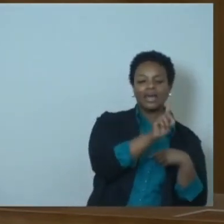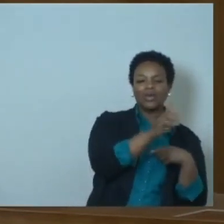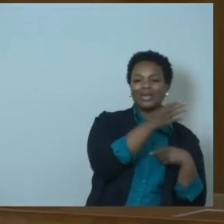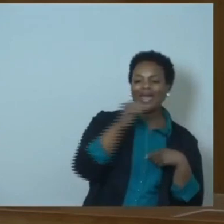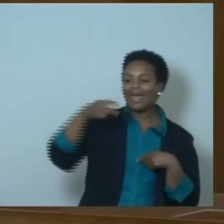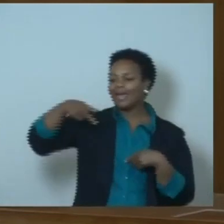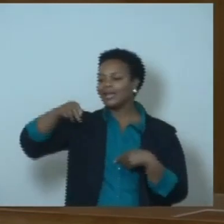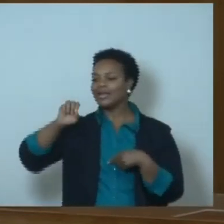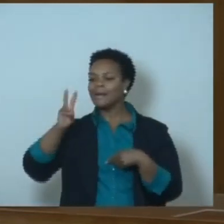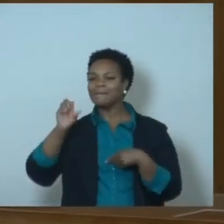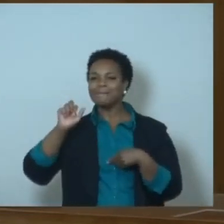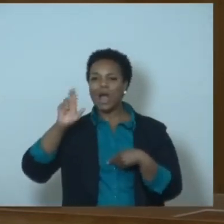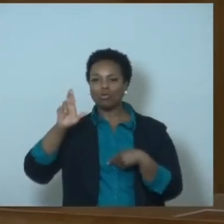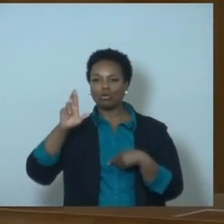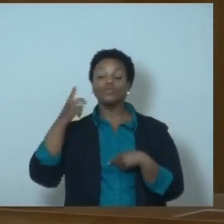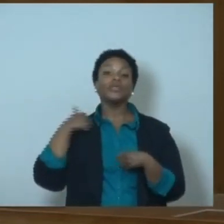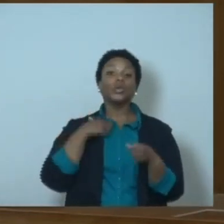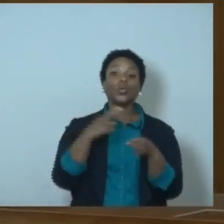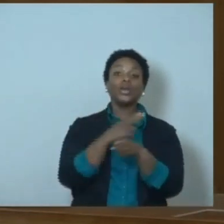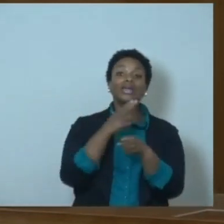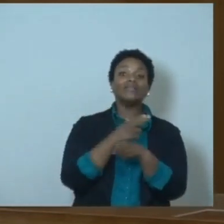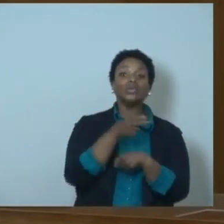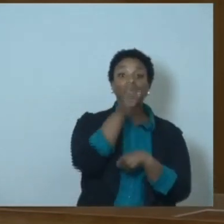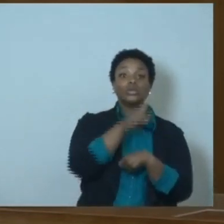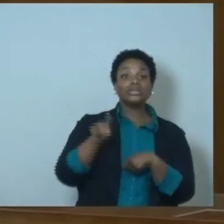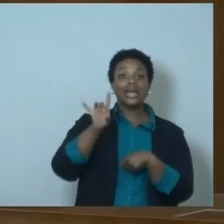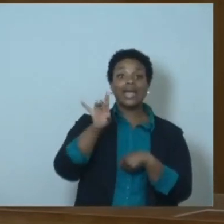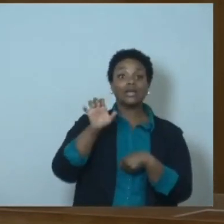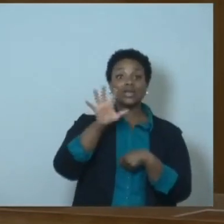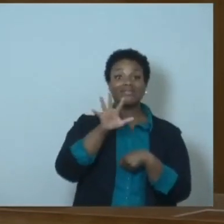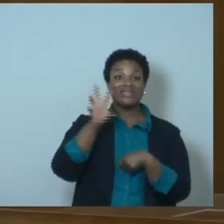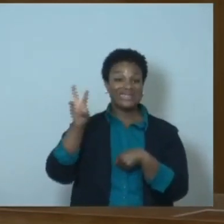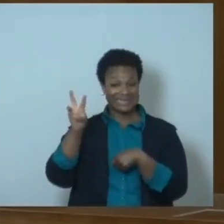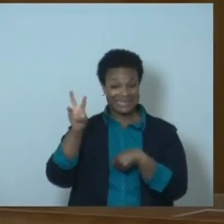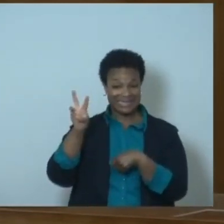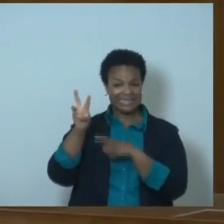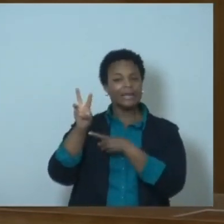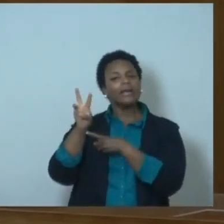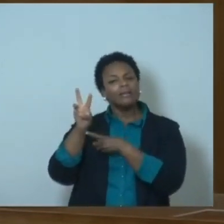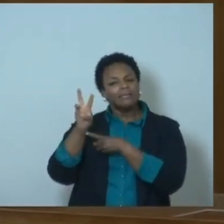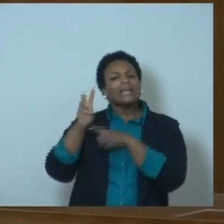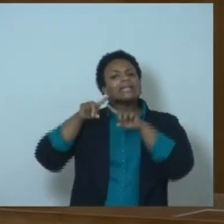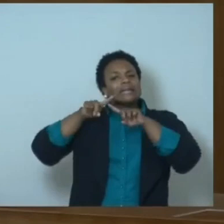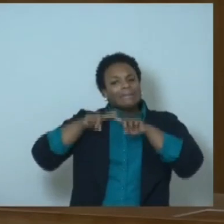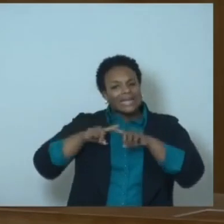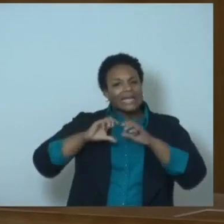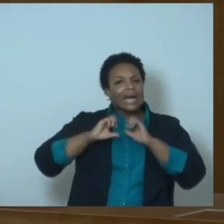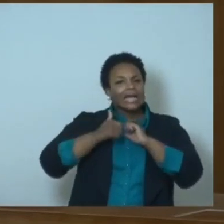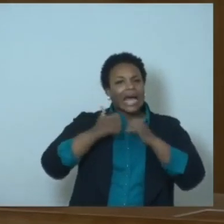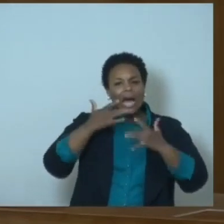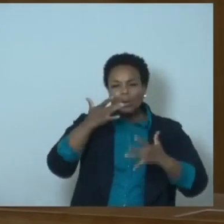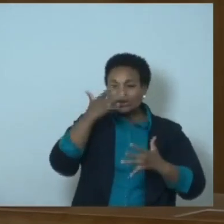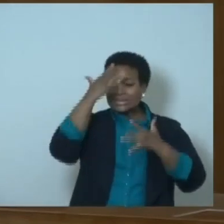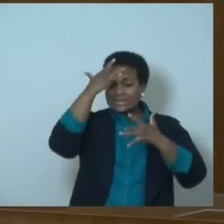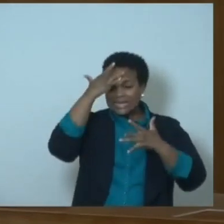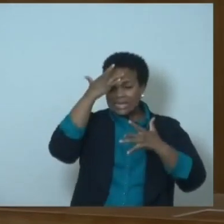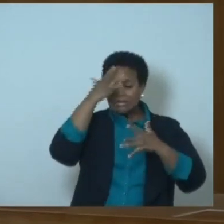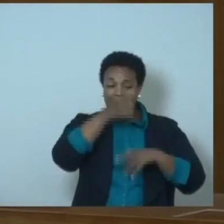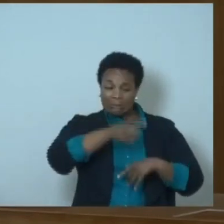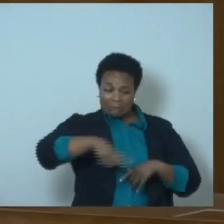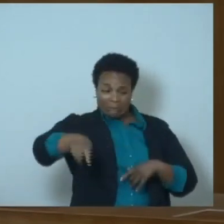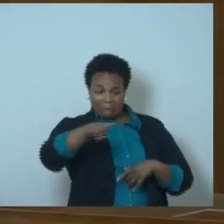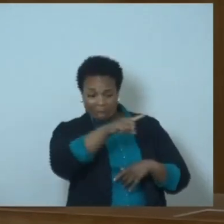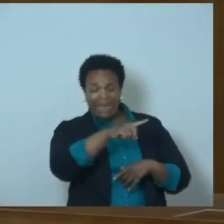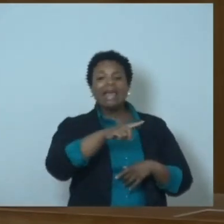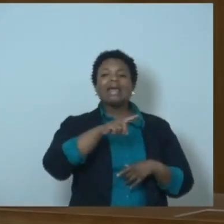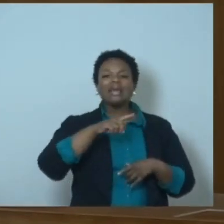vials. We use 5 to 11 vials depending on how sick the patient is. Right now, our focus is on the sickest patients in intensive care